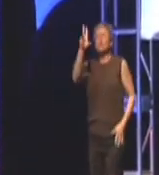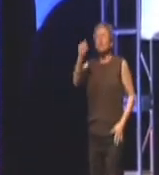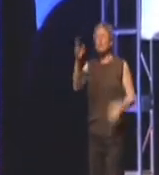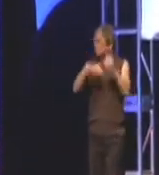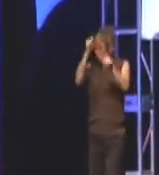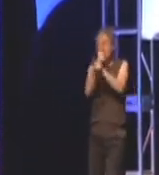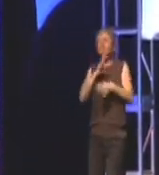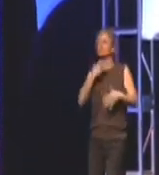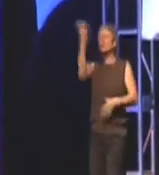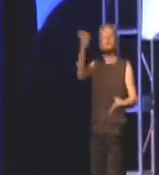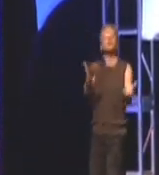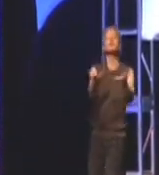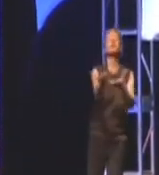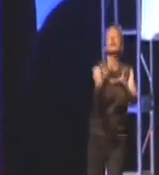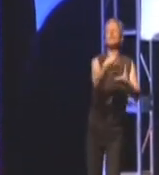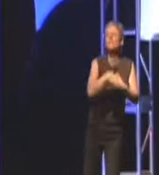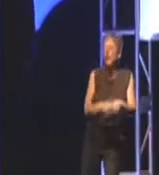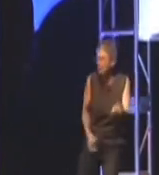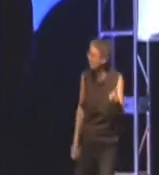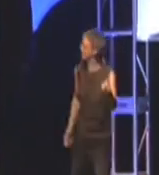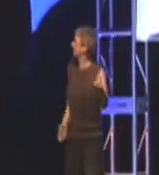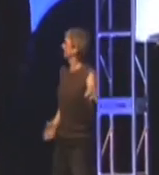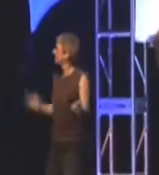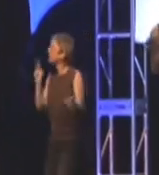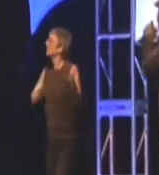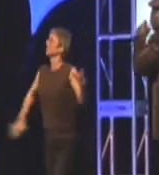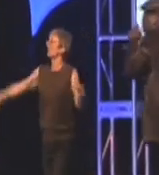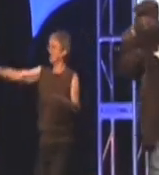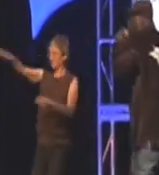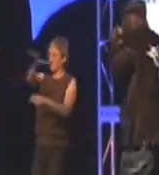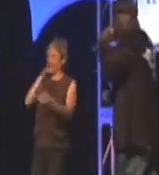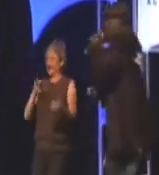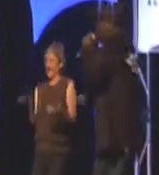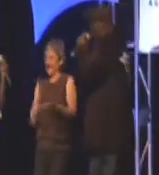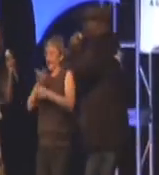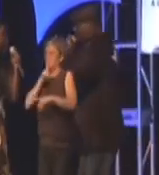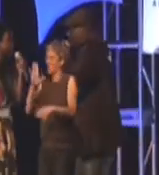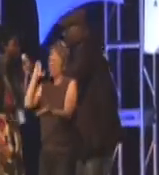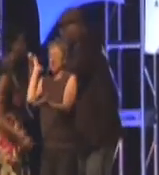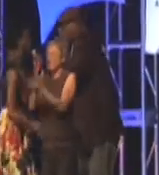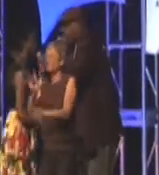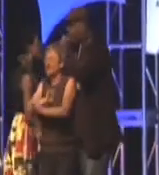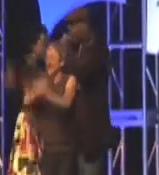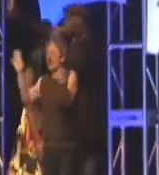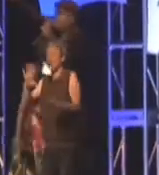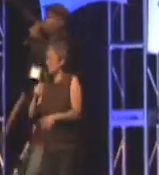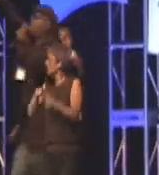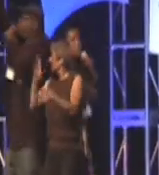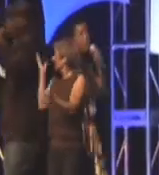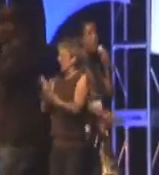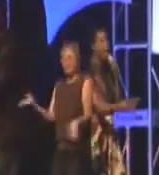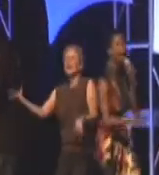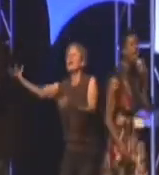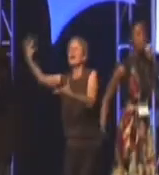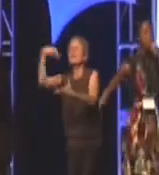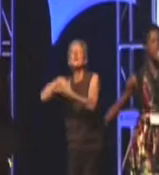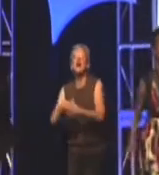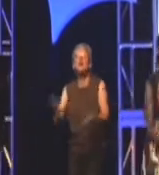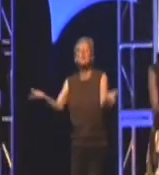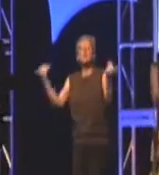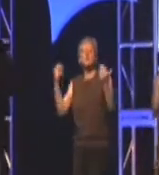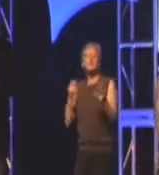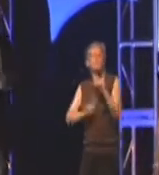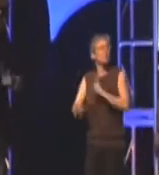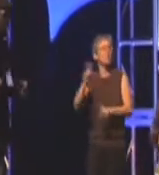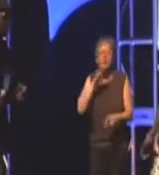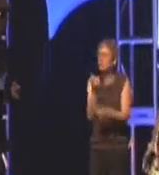my brothers shout Let's get involved All my women and men in the struggle, join in Putting violence to an end, let's get involved Fear